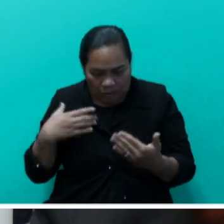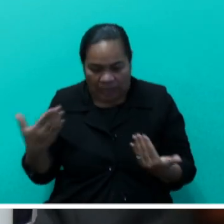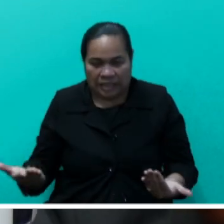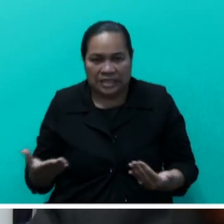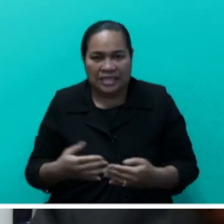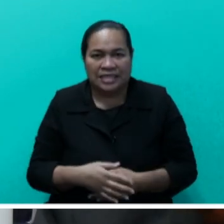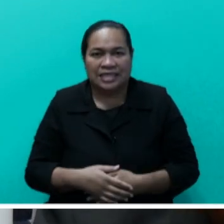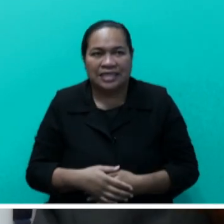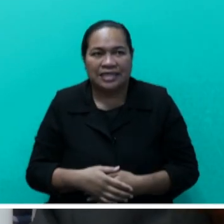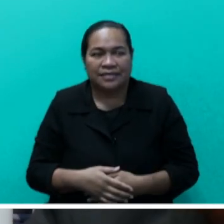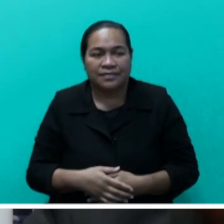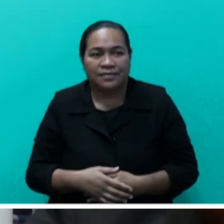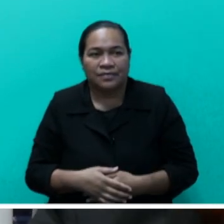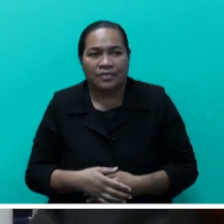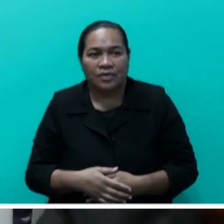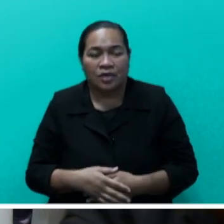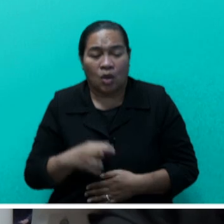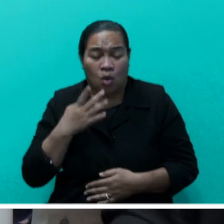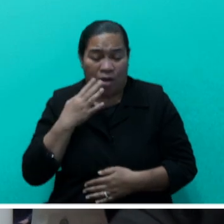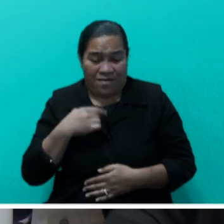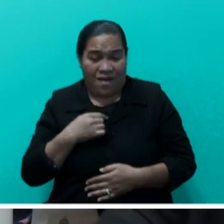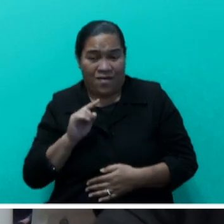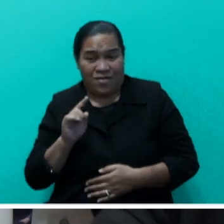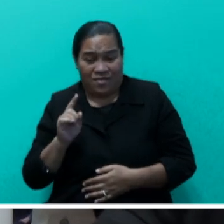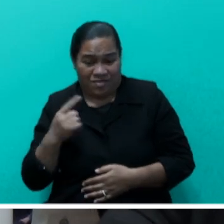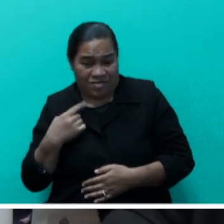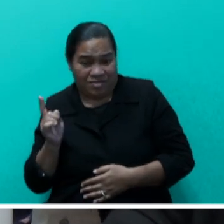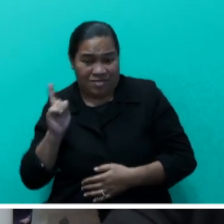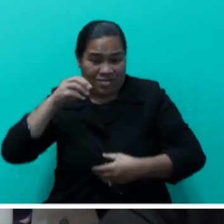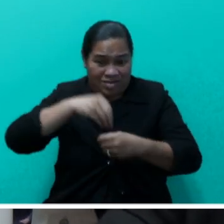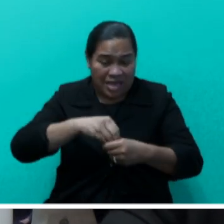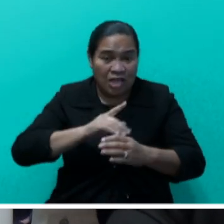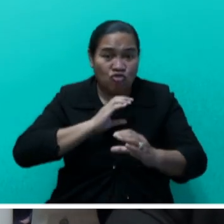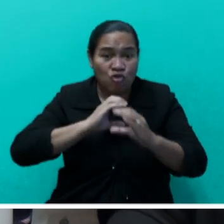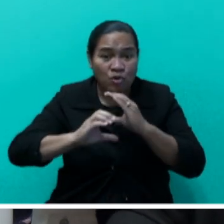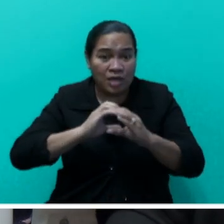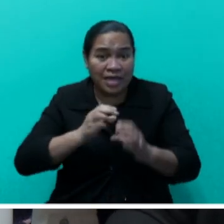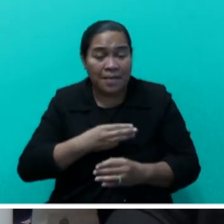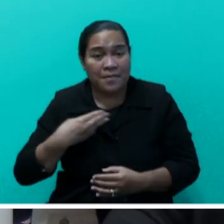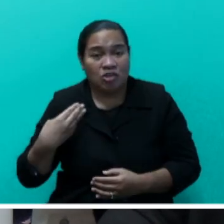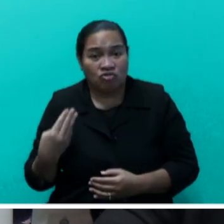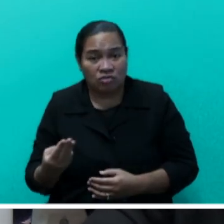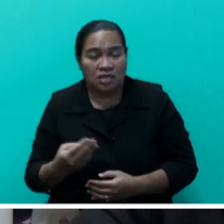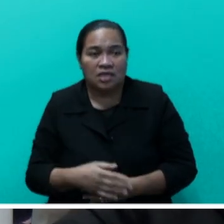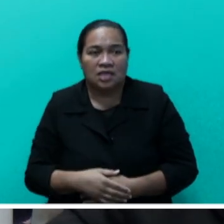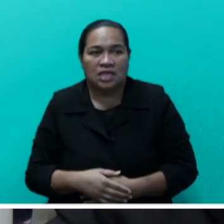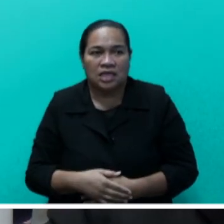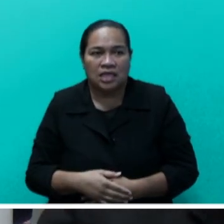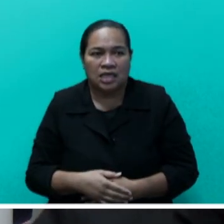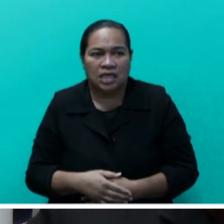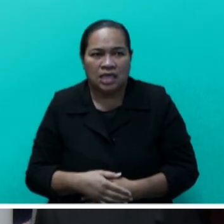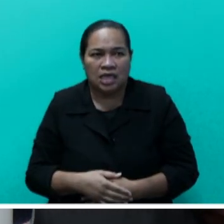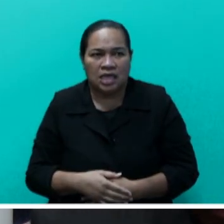now. When I got into communications ministry, sir, you could